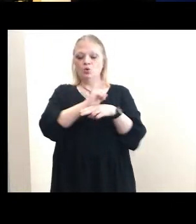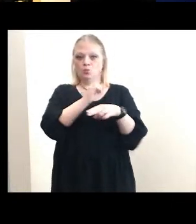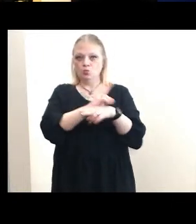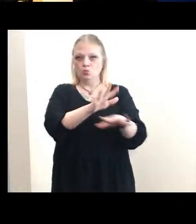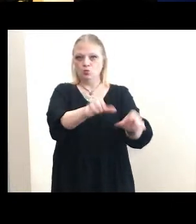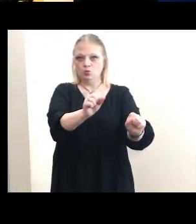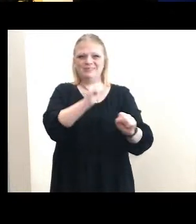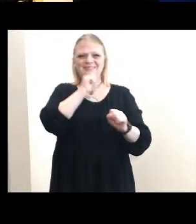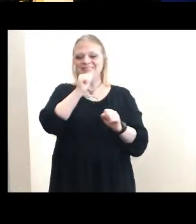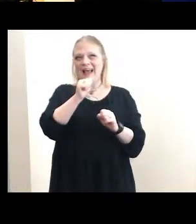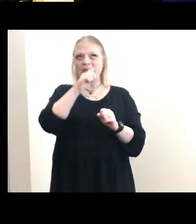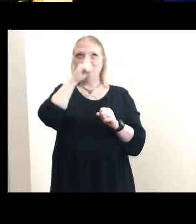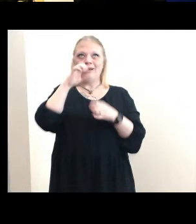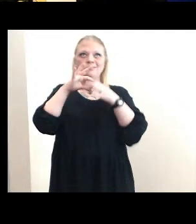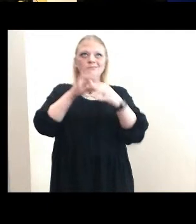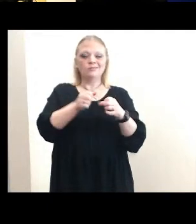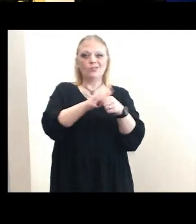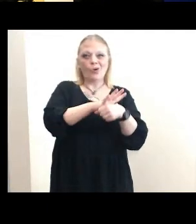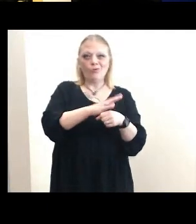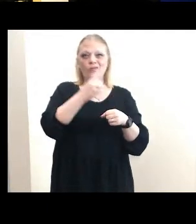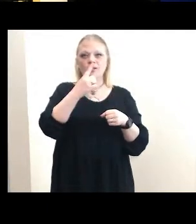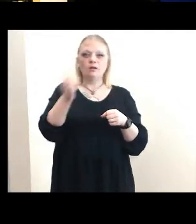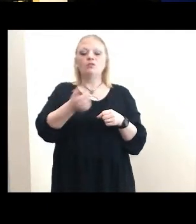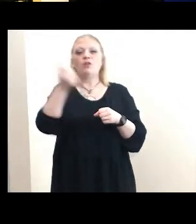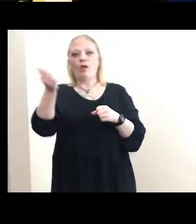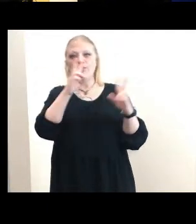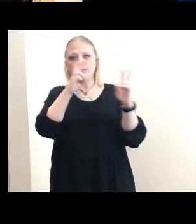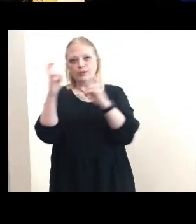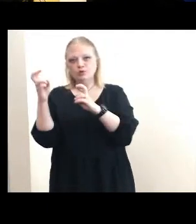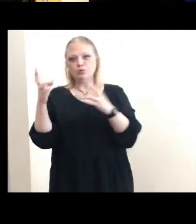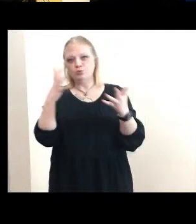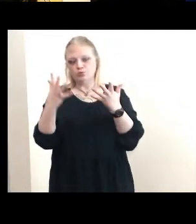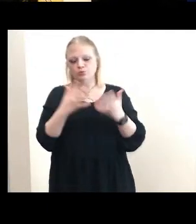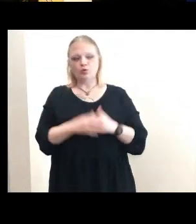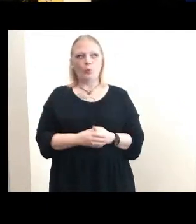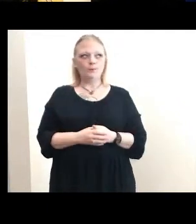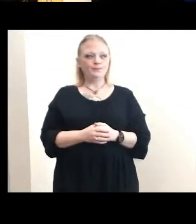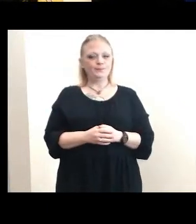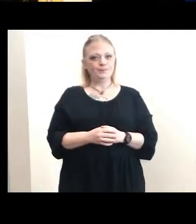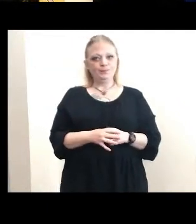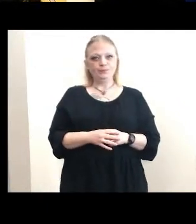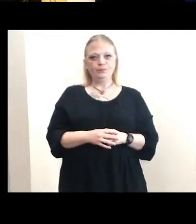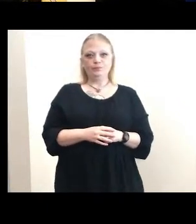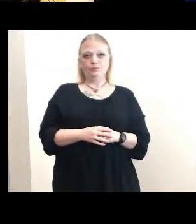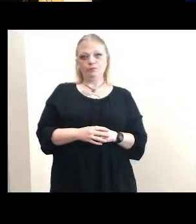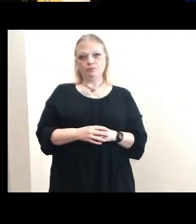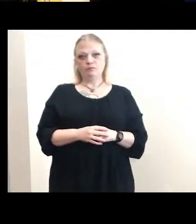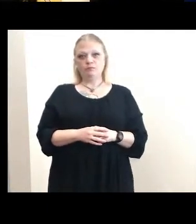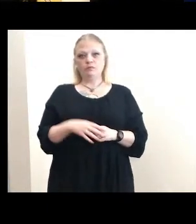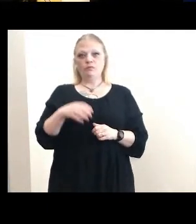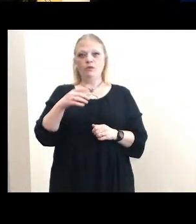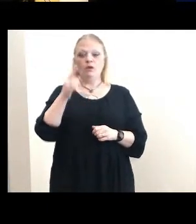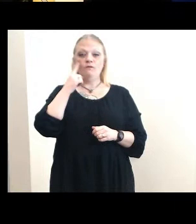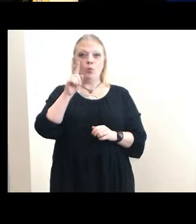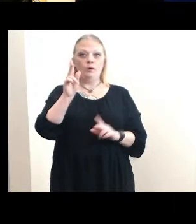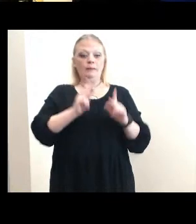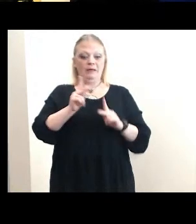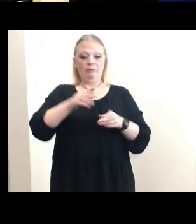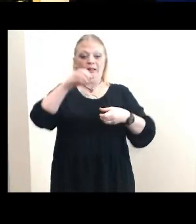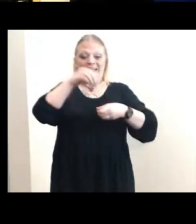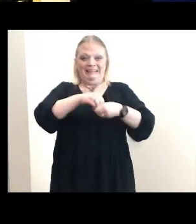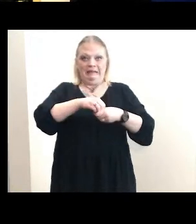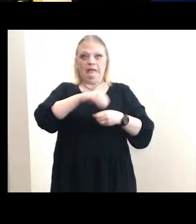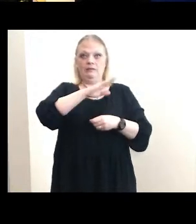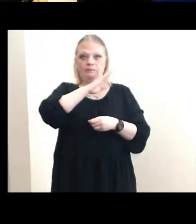necessarily because of COVID. It was just because of other issues that people were dealing with. And of those are in the beds as of the